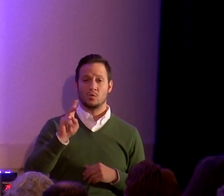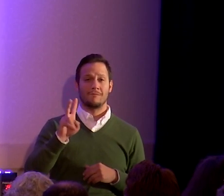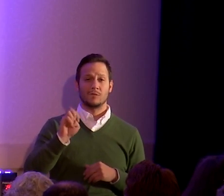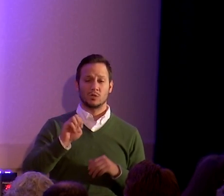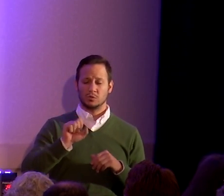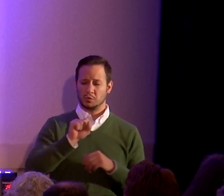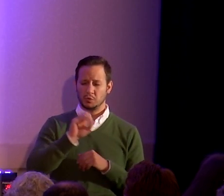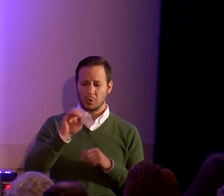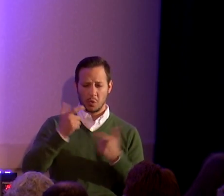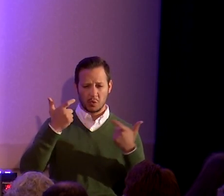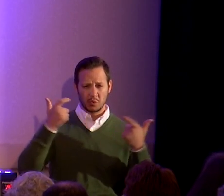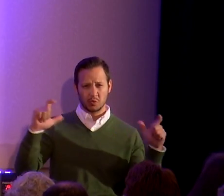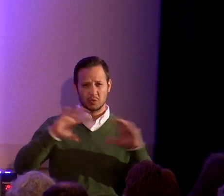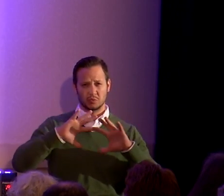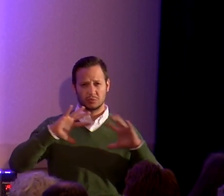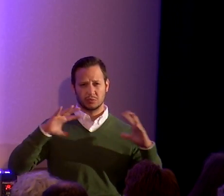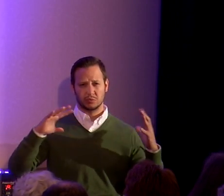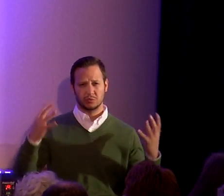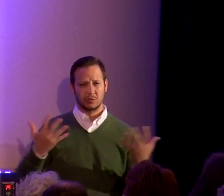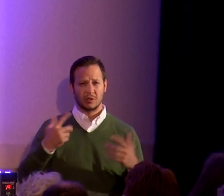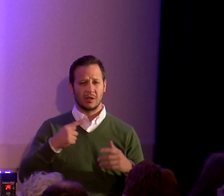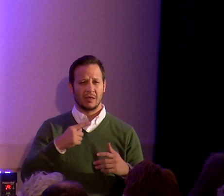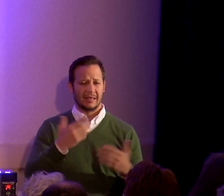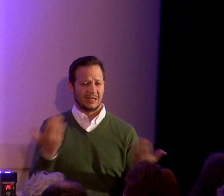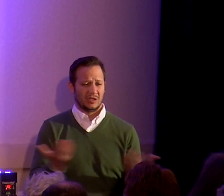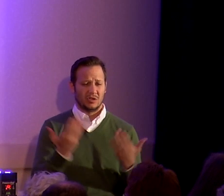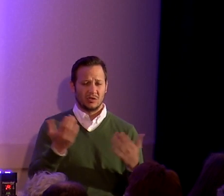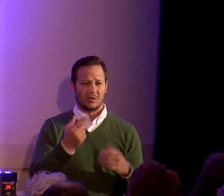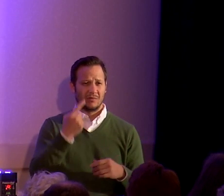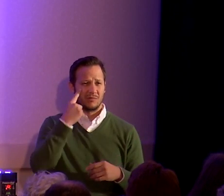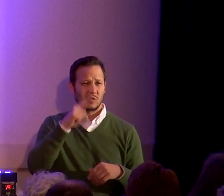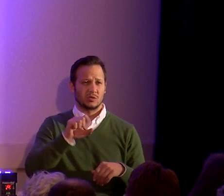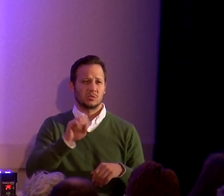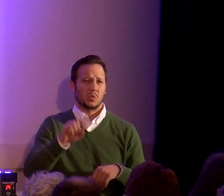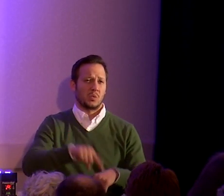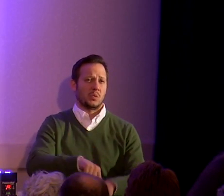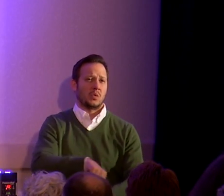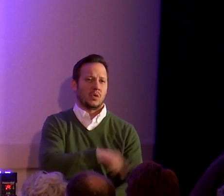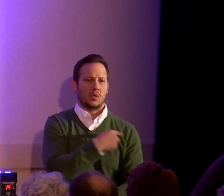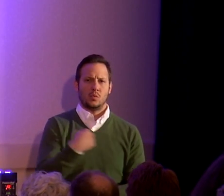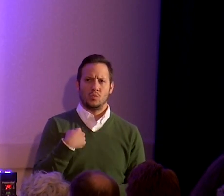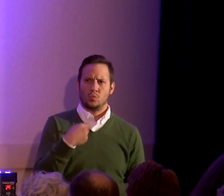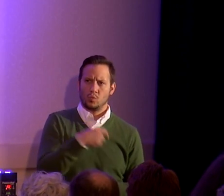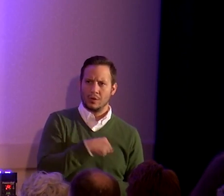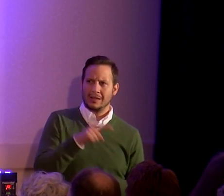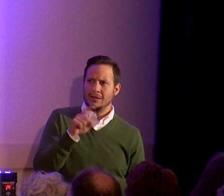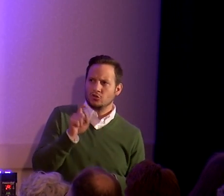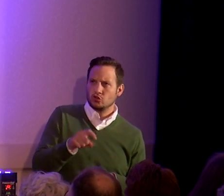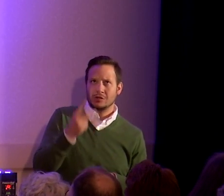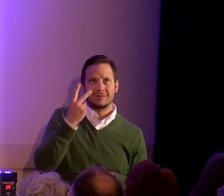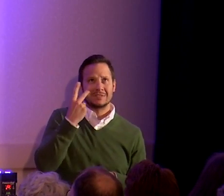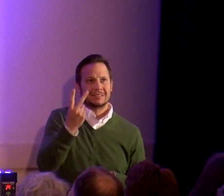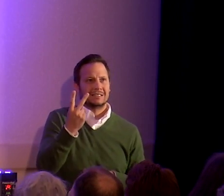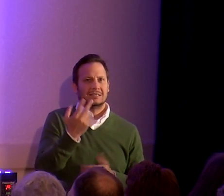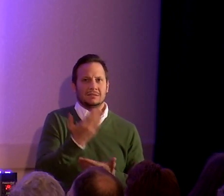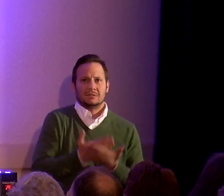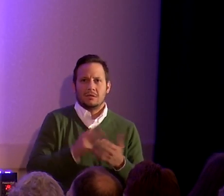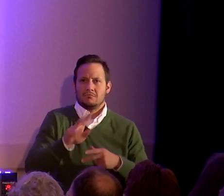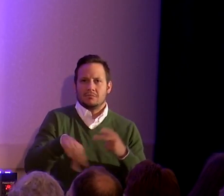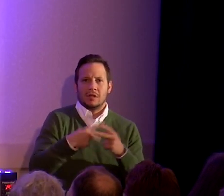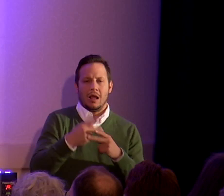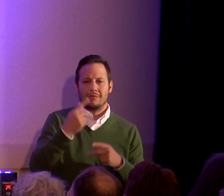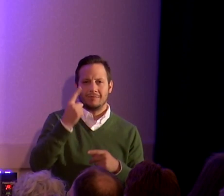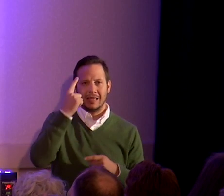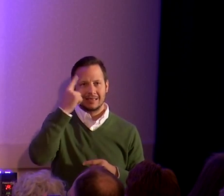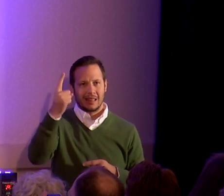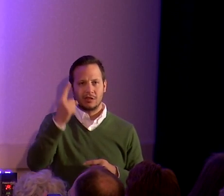has existed on such a long time scale that we should have seen evidence of other intelligent life out there. We should have seen evidence of a